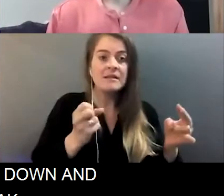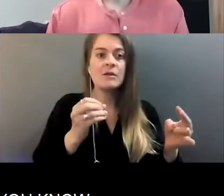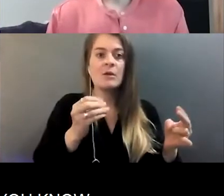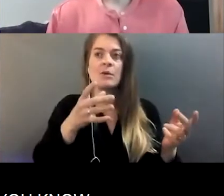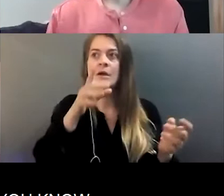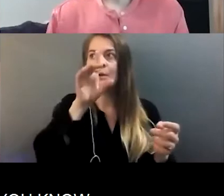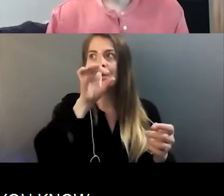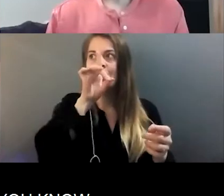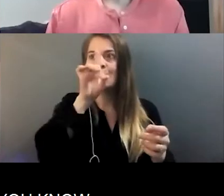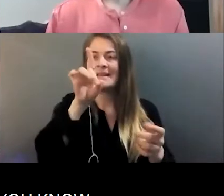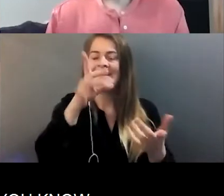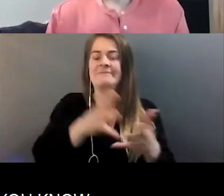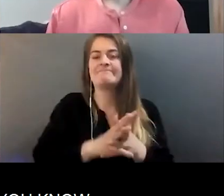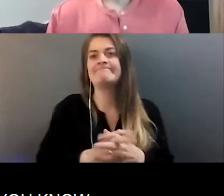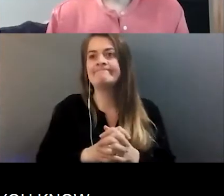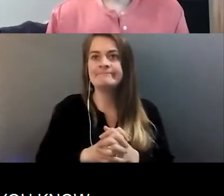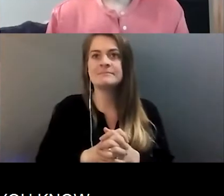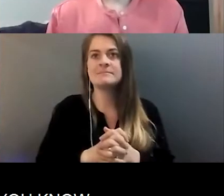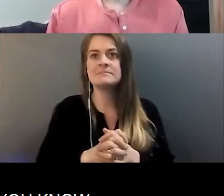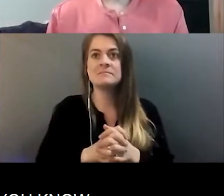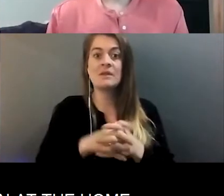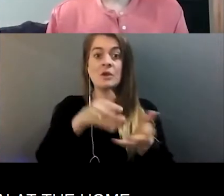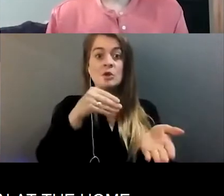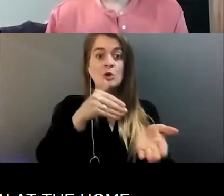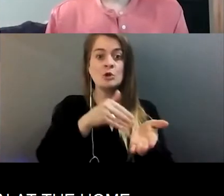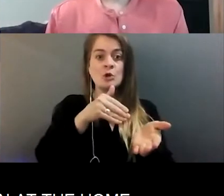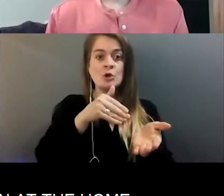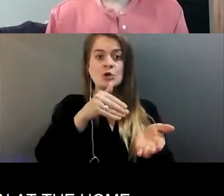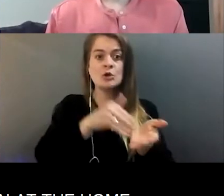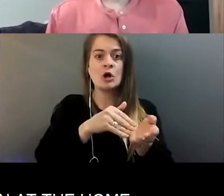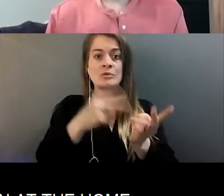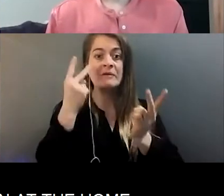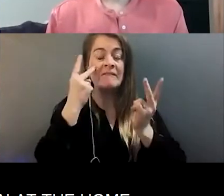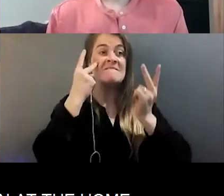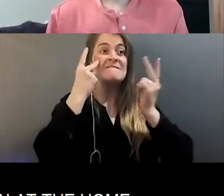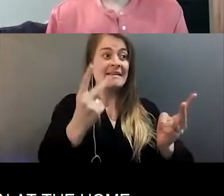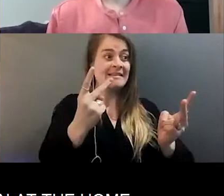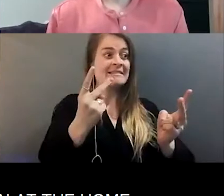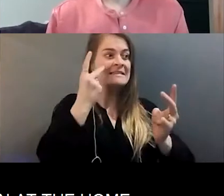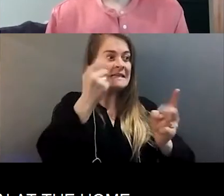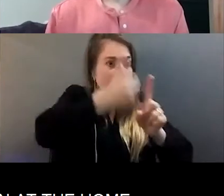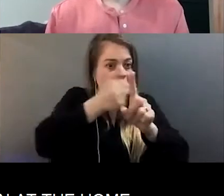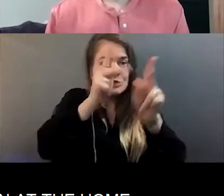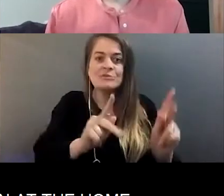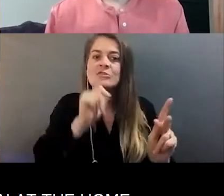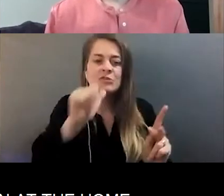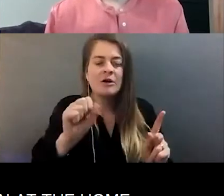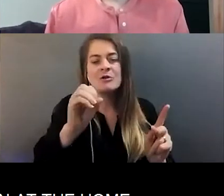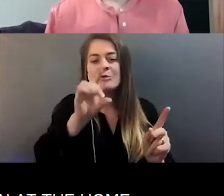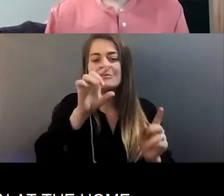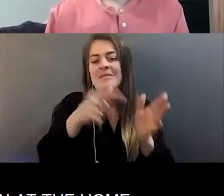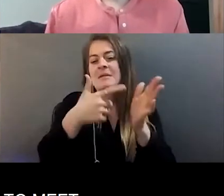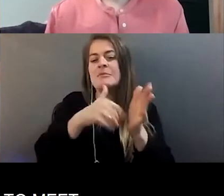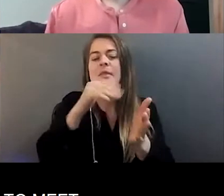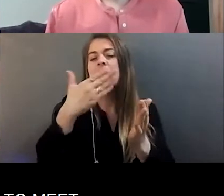not always the best person to represent what's going on at the home. So I appreciate